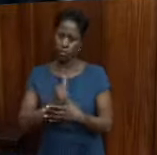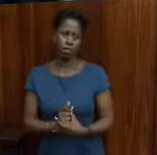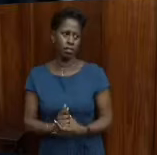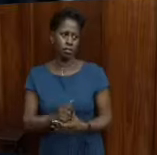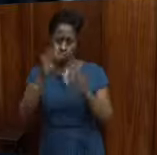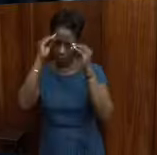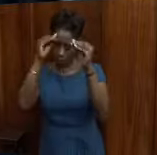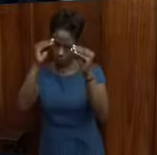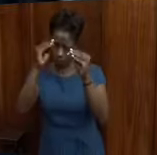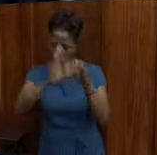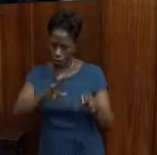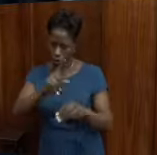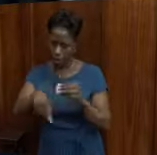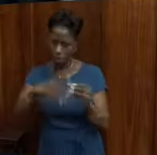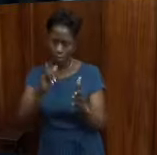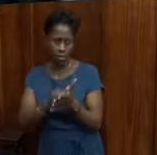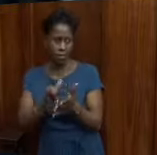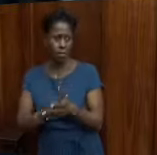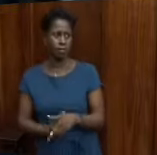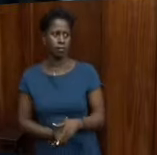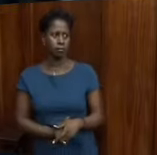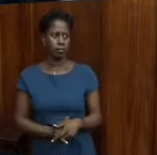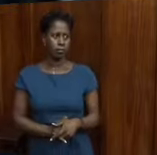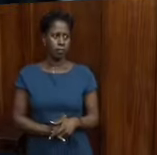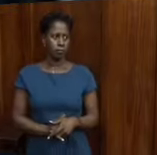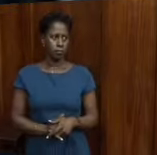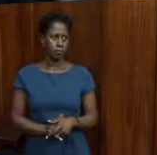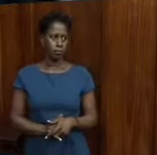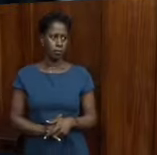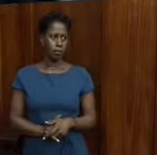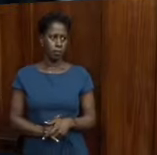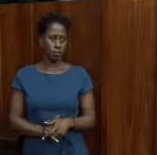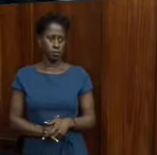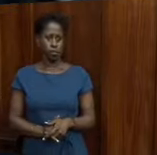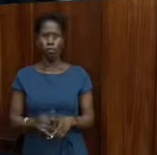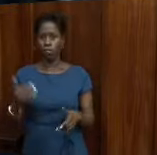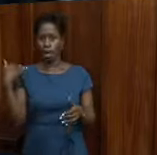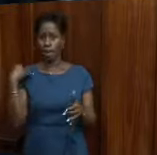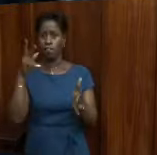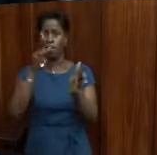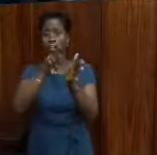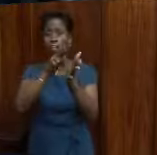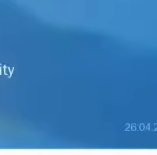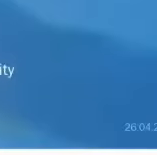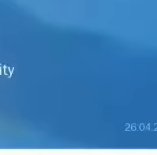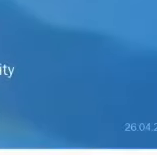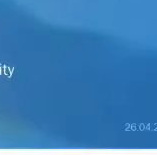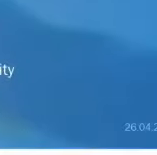allocation has been allocated in the budget to promote kitchen gardens in schools.